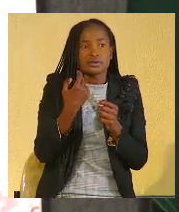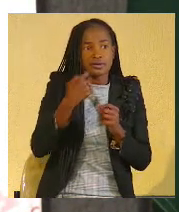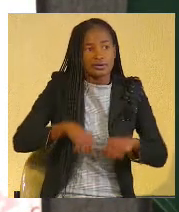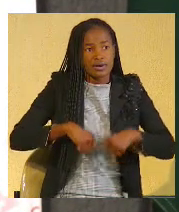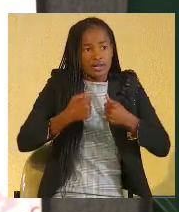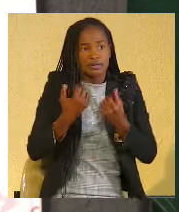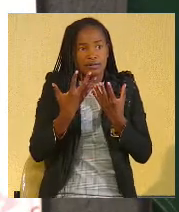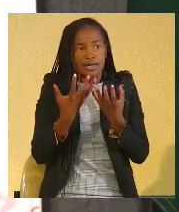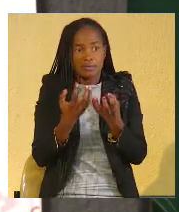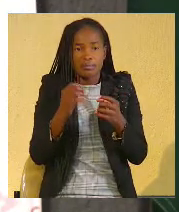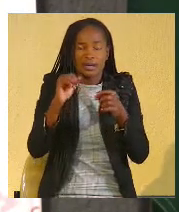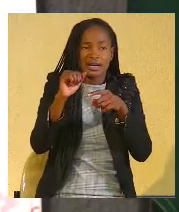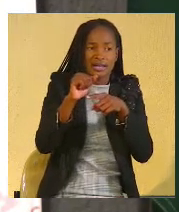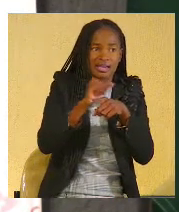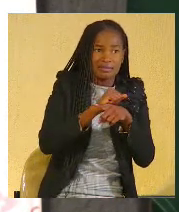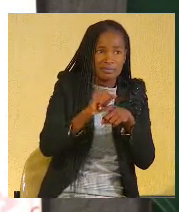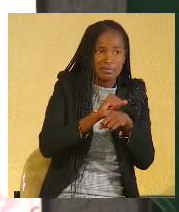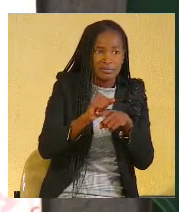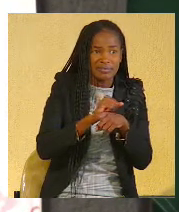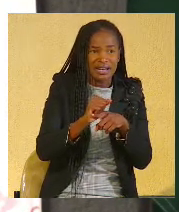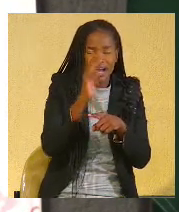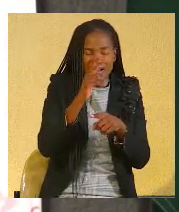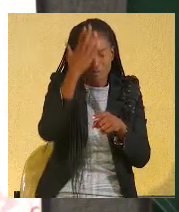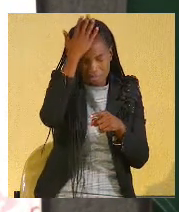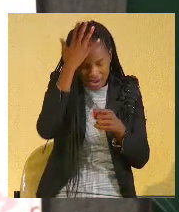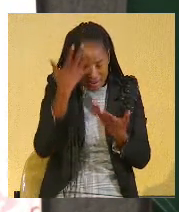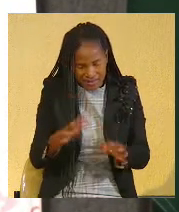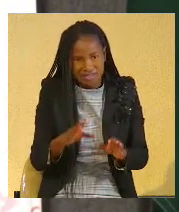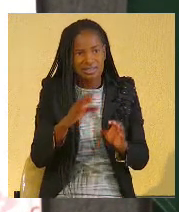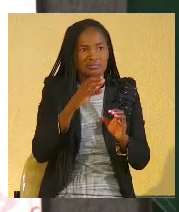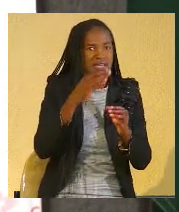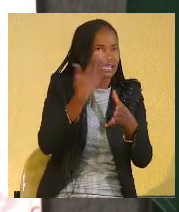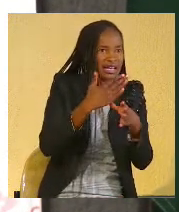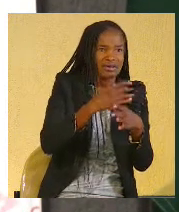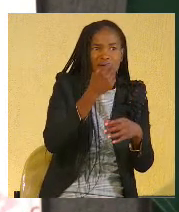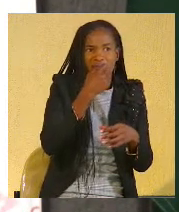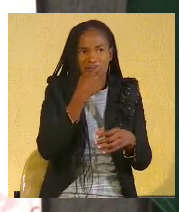personnel in different fields. It's a very,